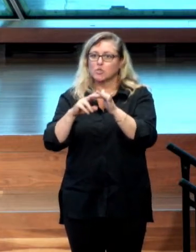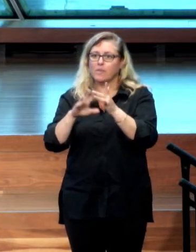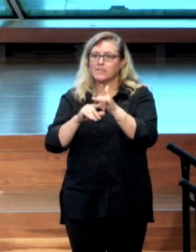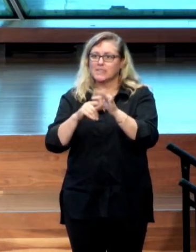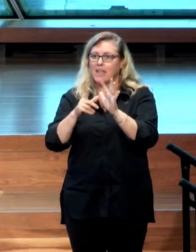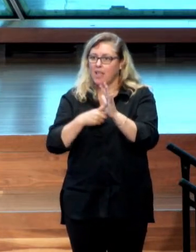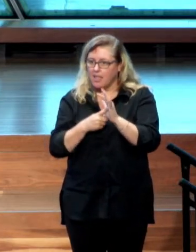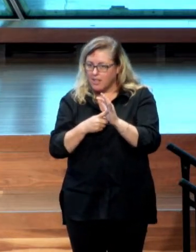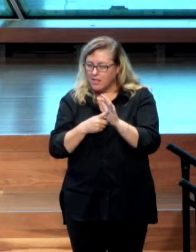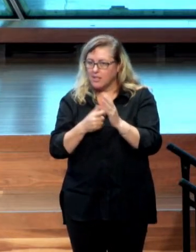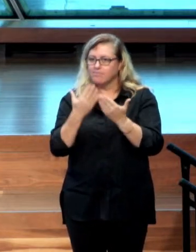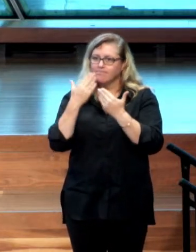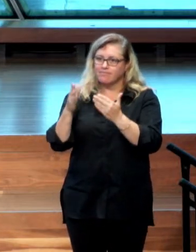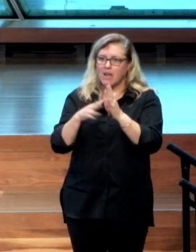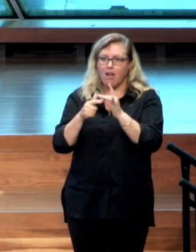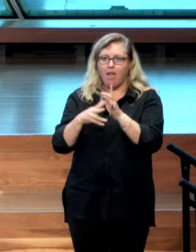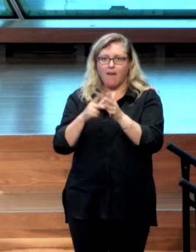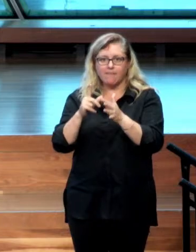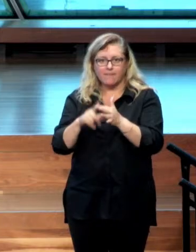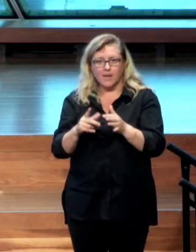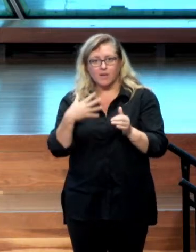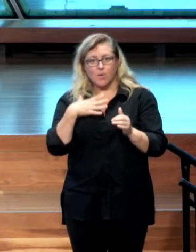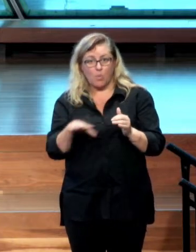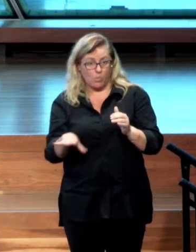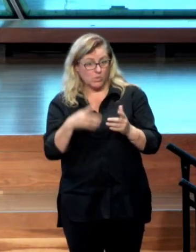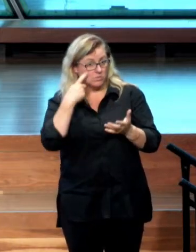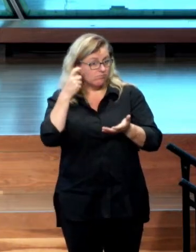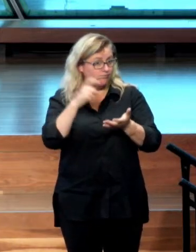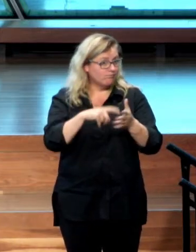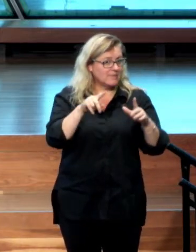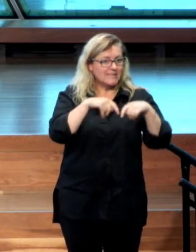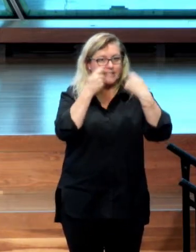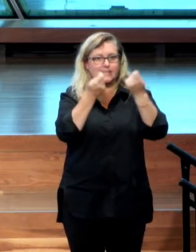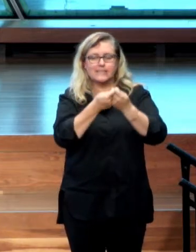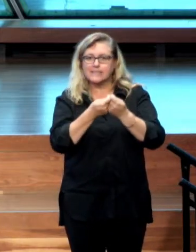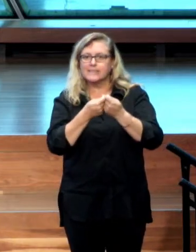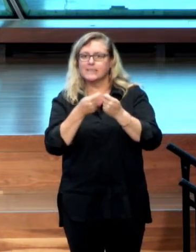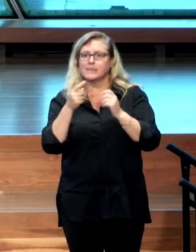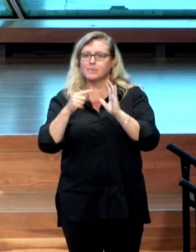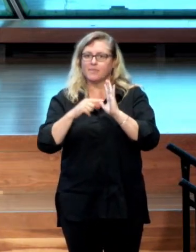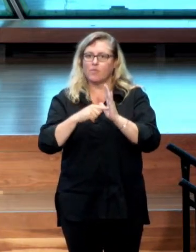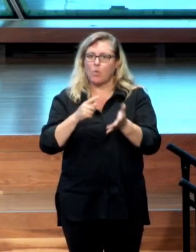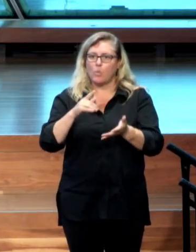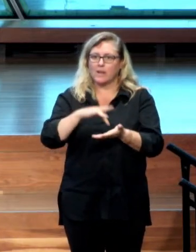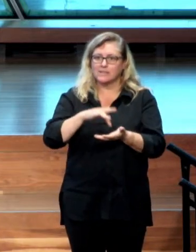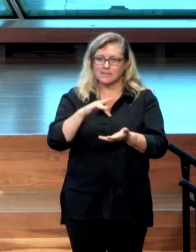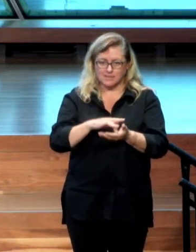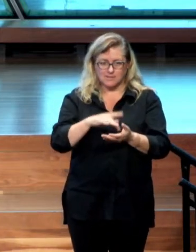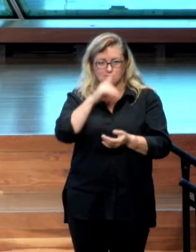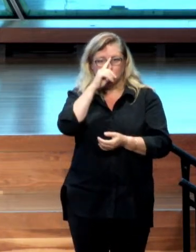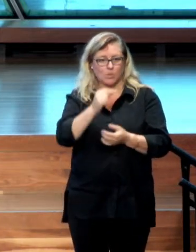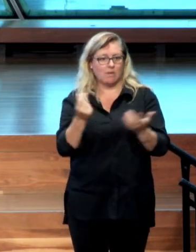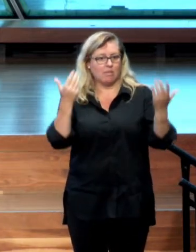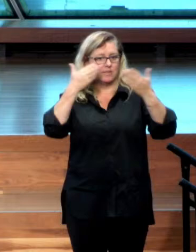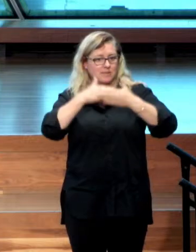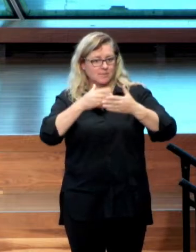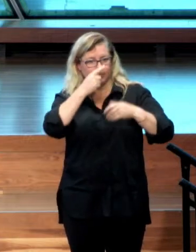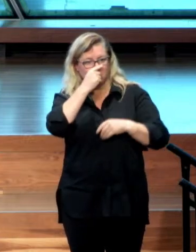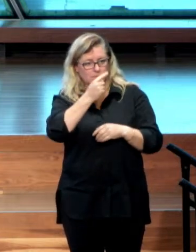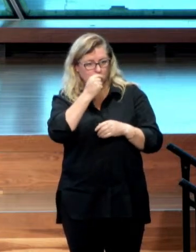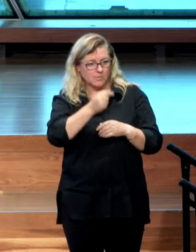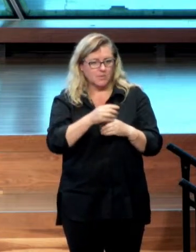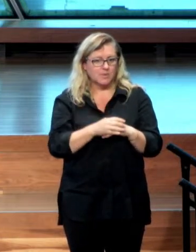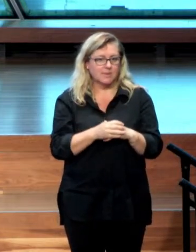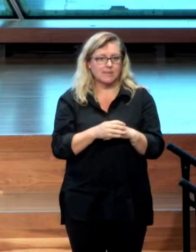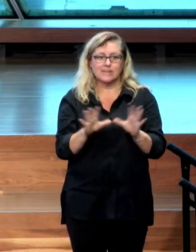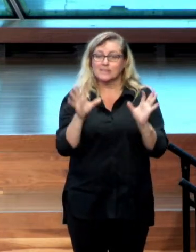must also acknowledge the amazing team at the Wheeler Centre for making this evening possible, with a special